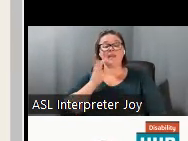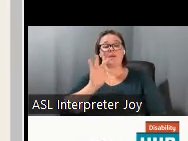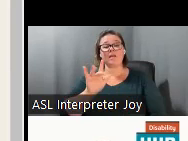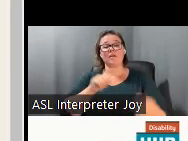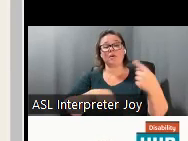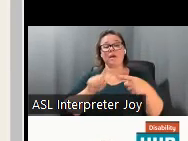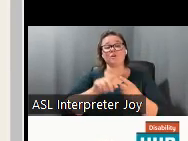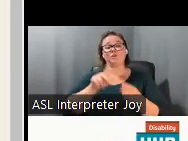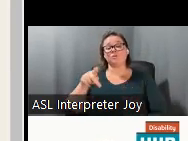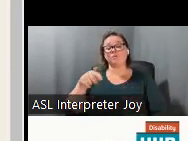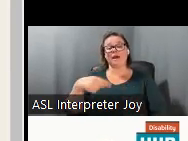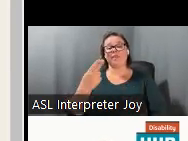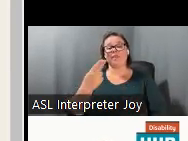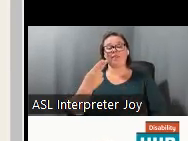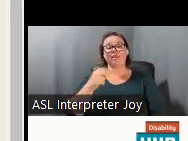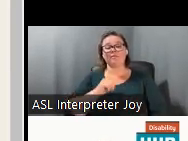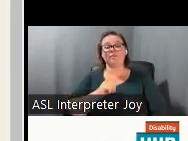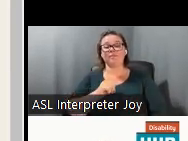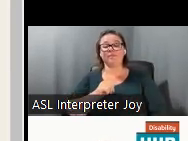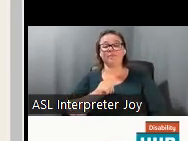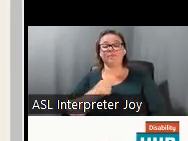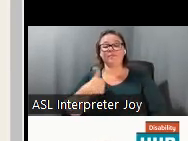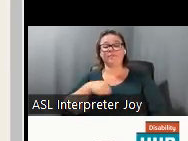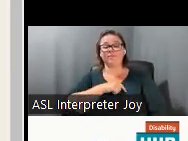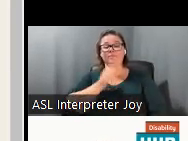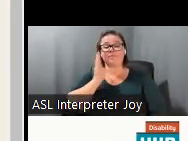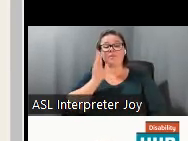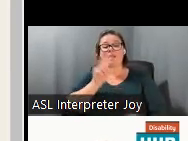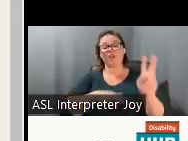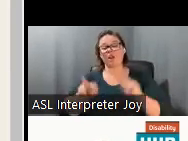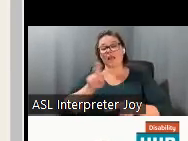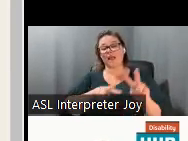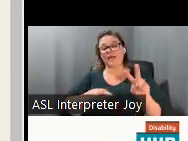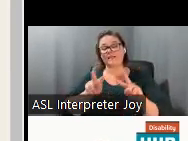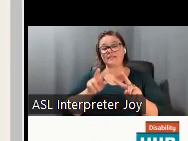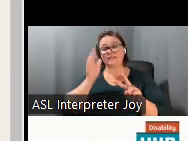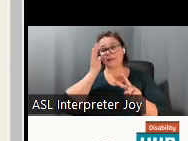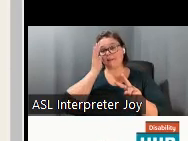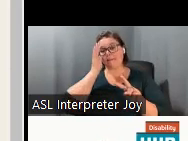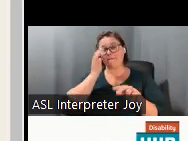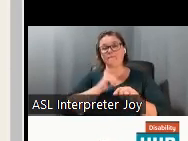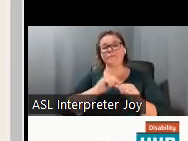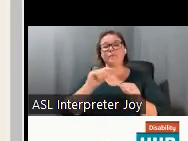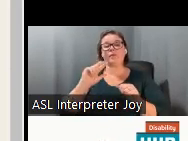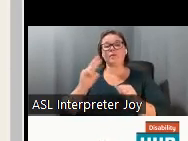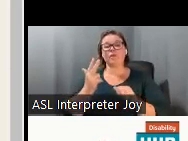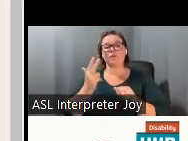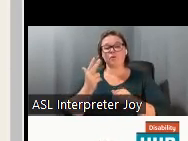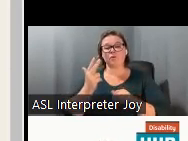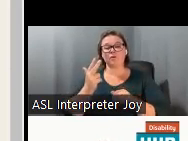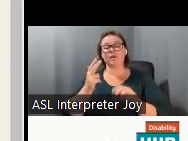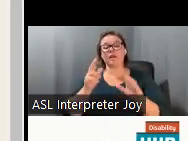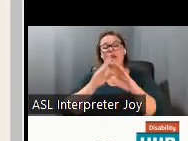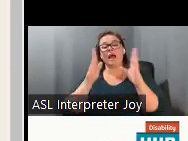PAS, and we're going to look at the third one, housing needs